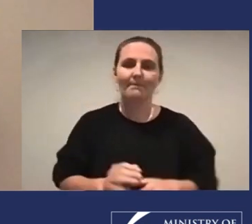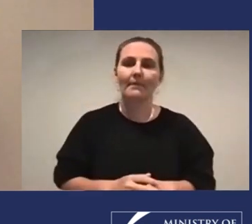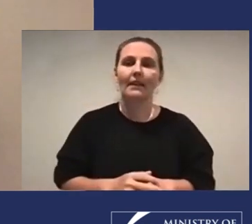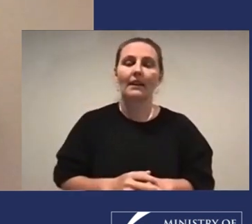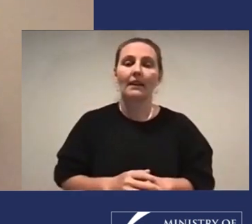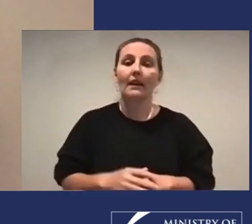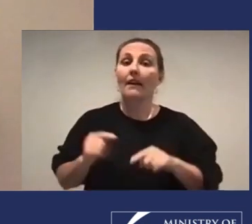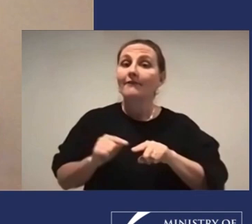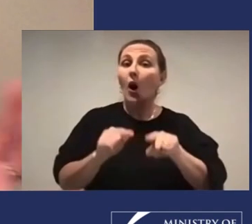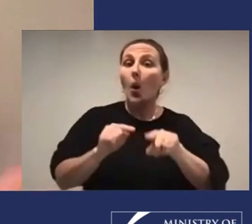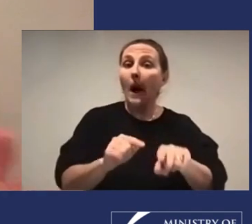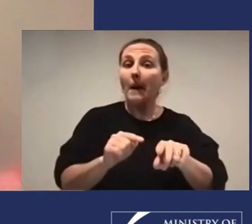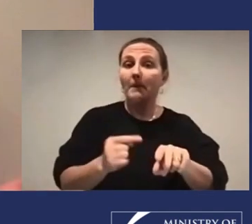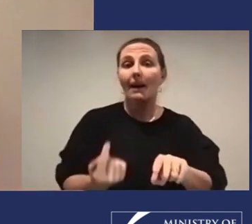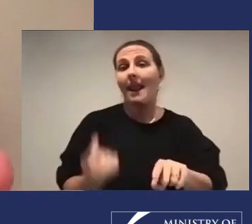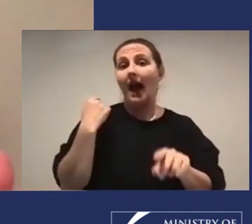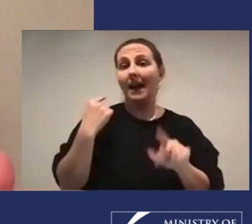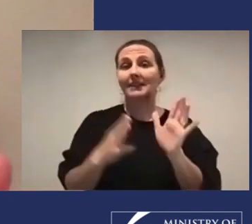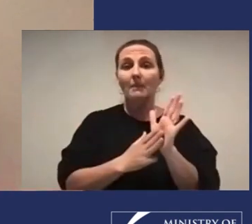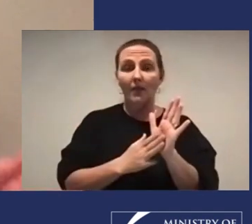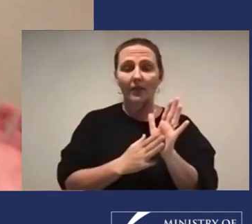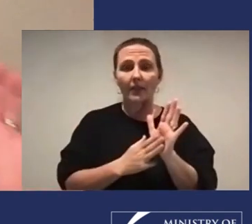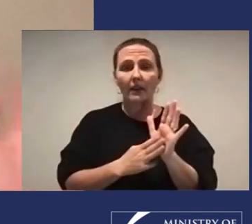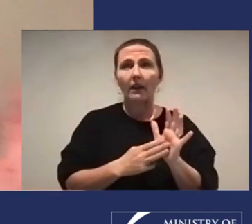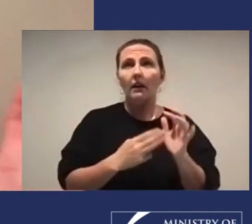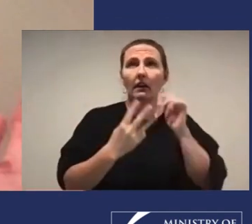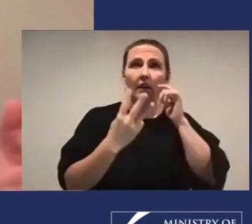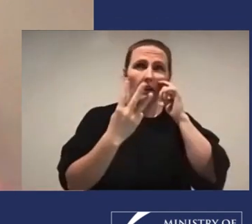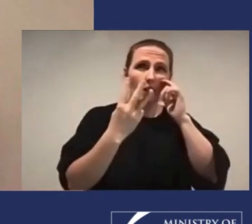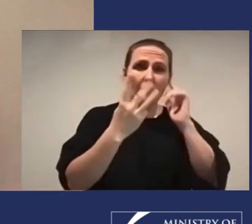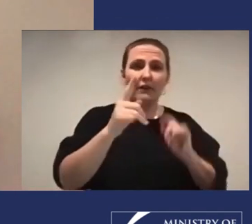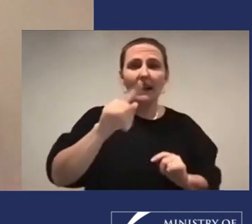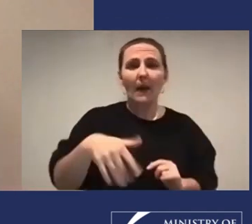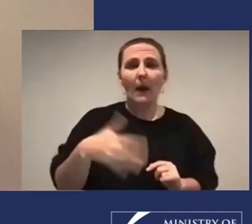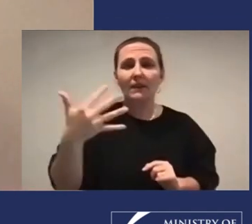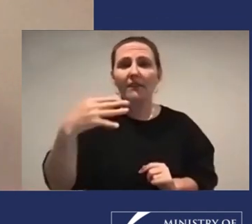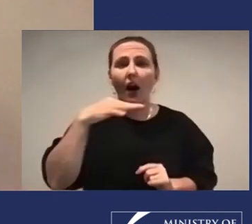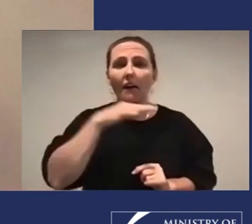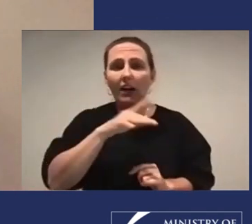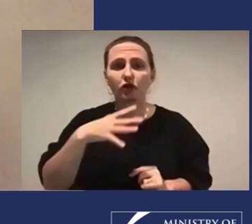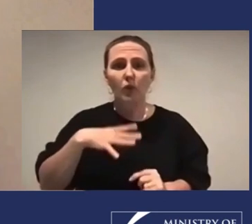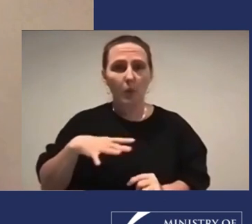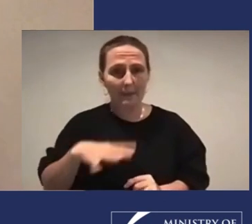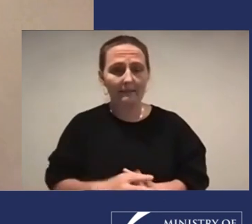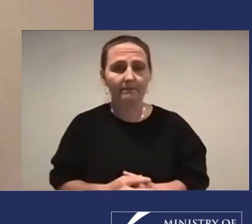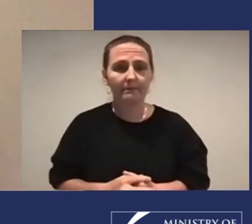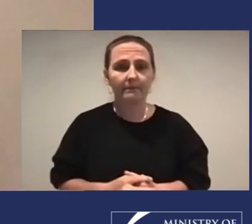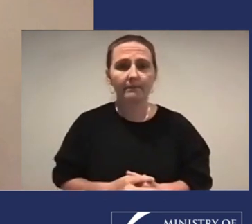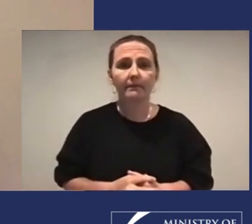with about 3,500 women from off the top of my head. And again, it